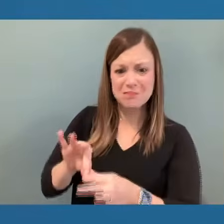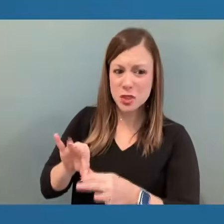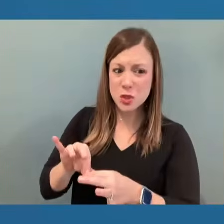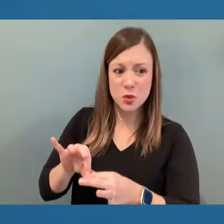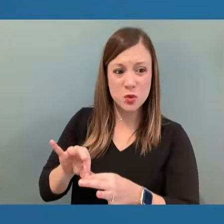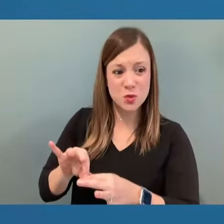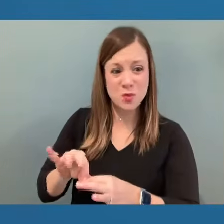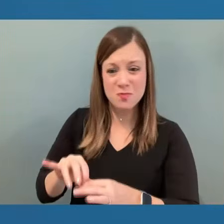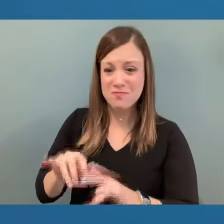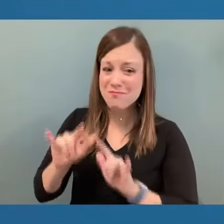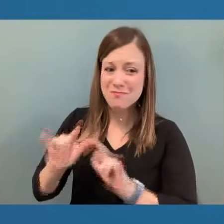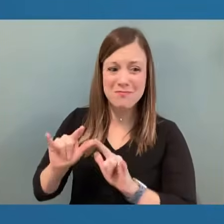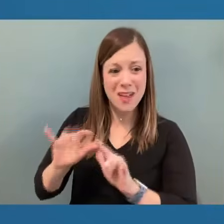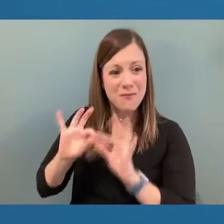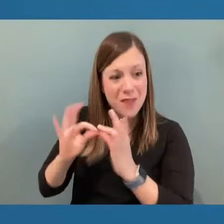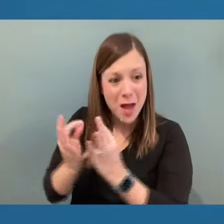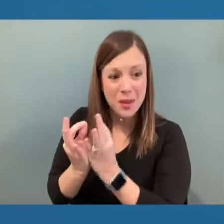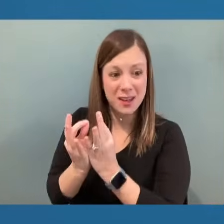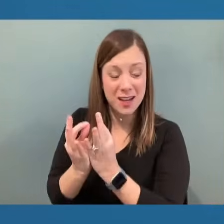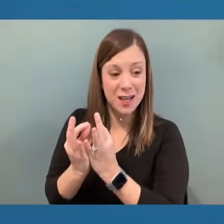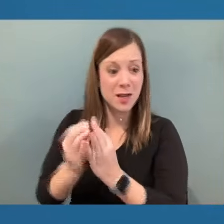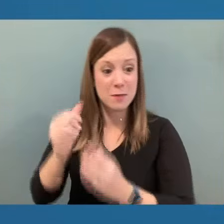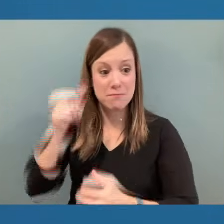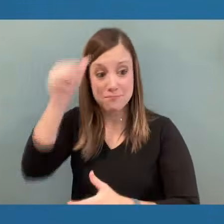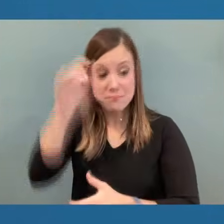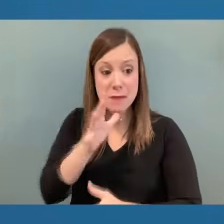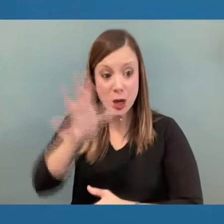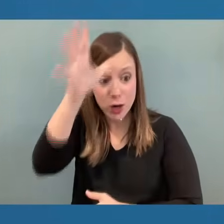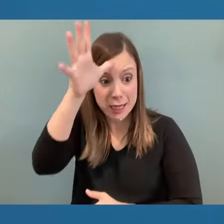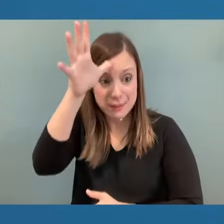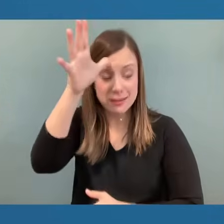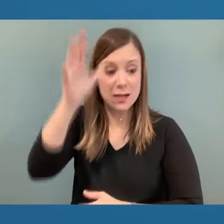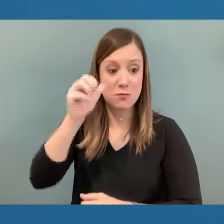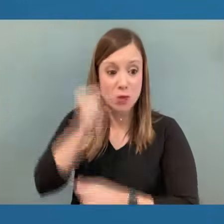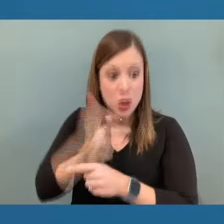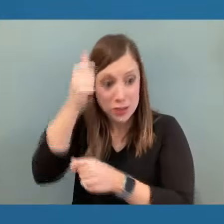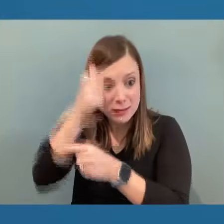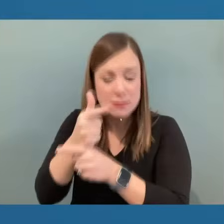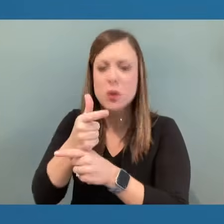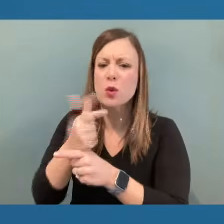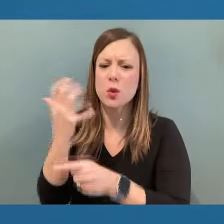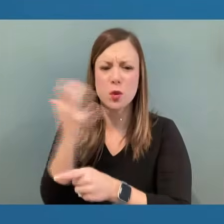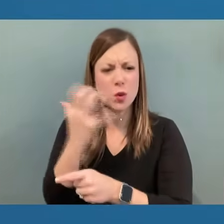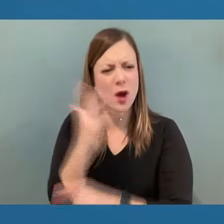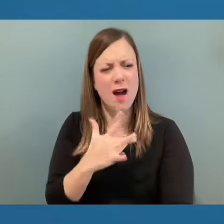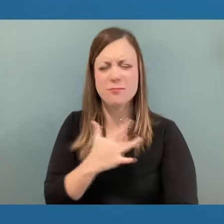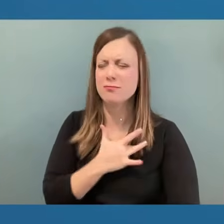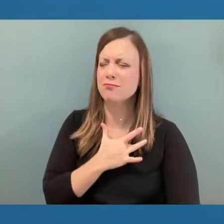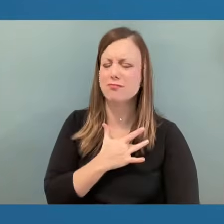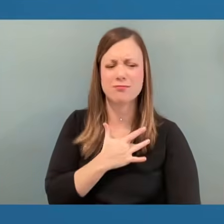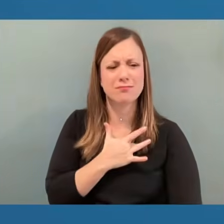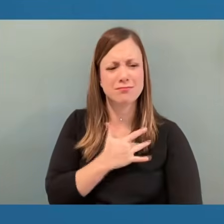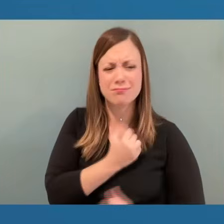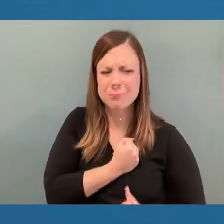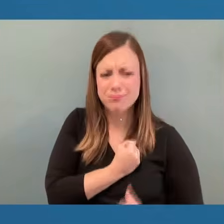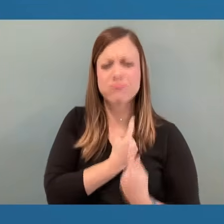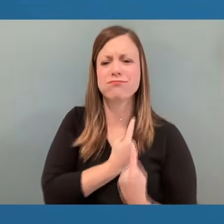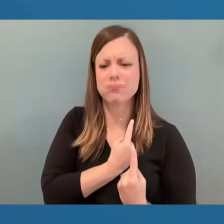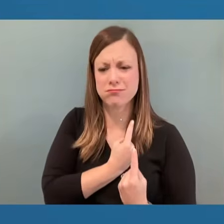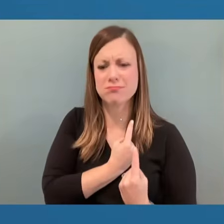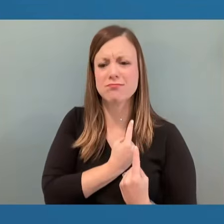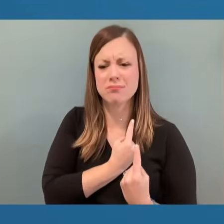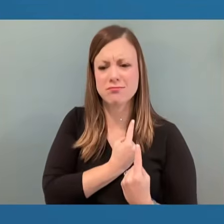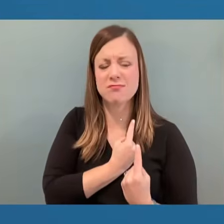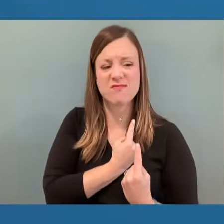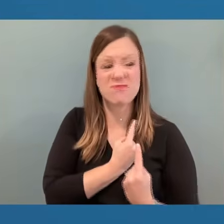brother, sister, and it did hit me right here. And we all have our own stories.